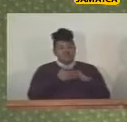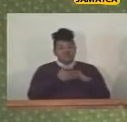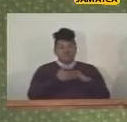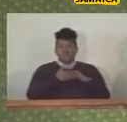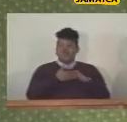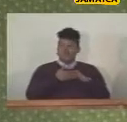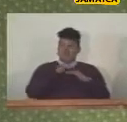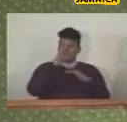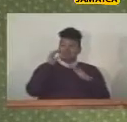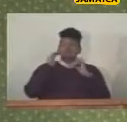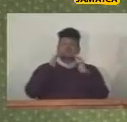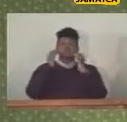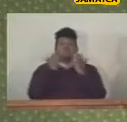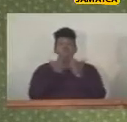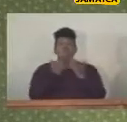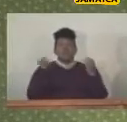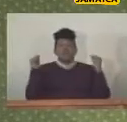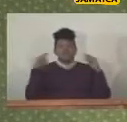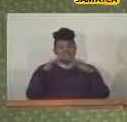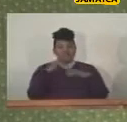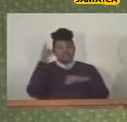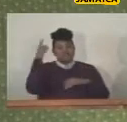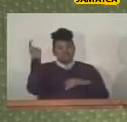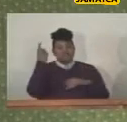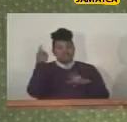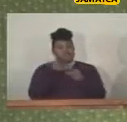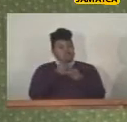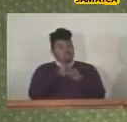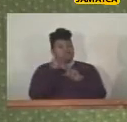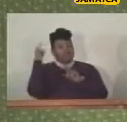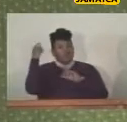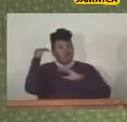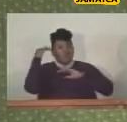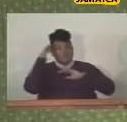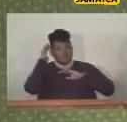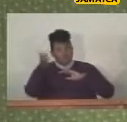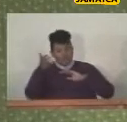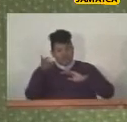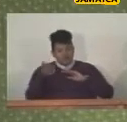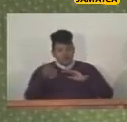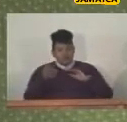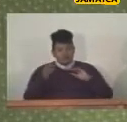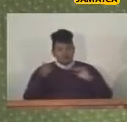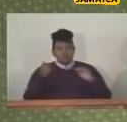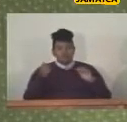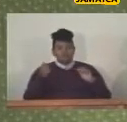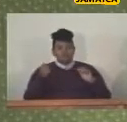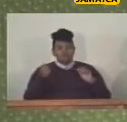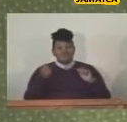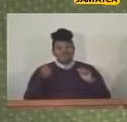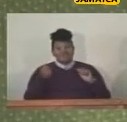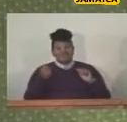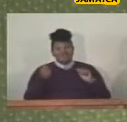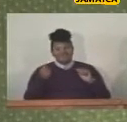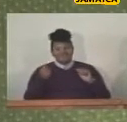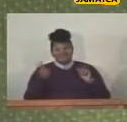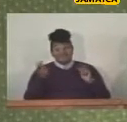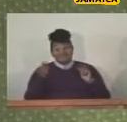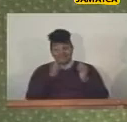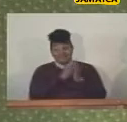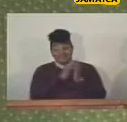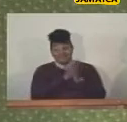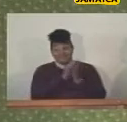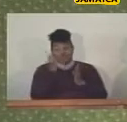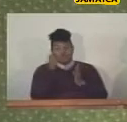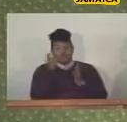the Cuban Assembly. And it is something that he is hoping that he'll be able to translate into a